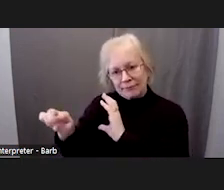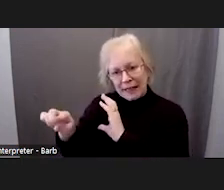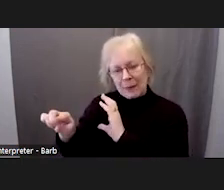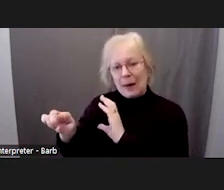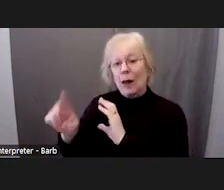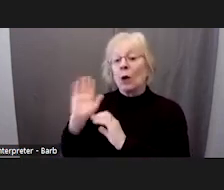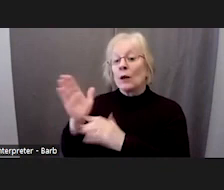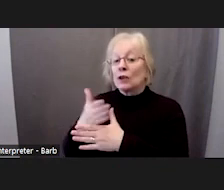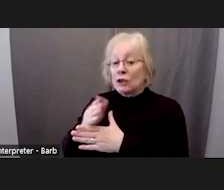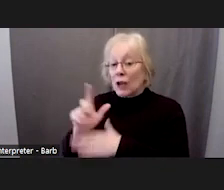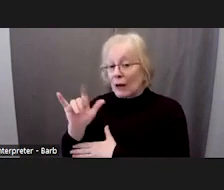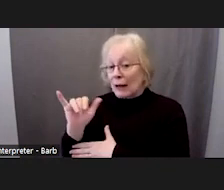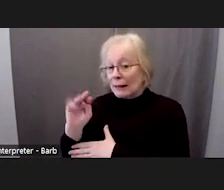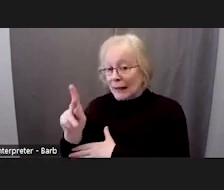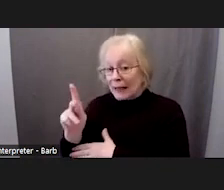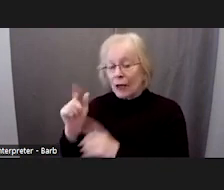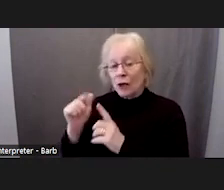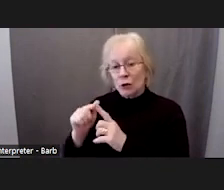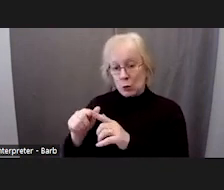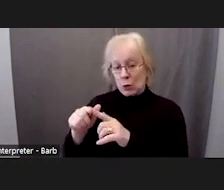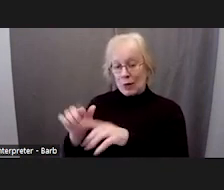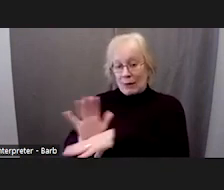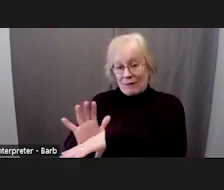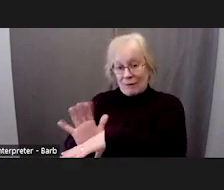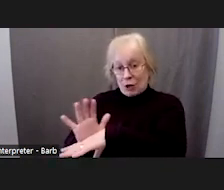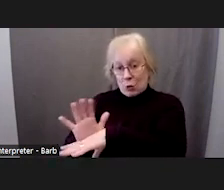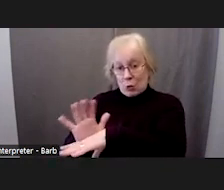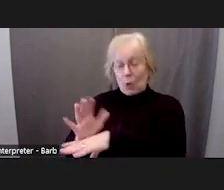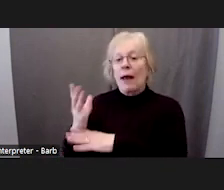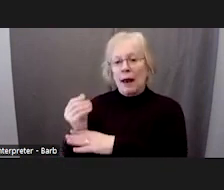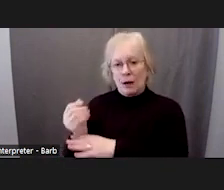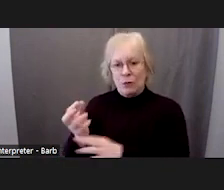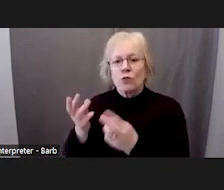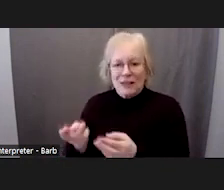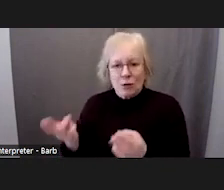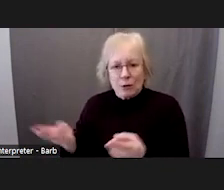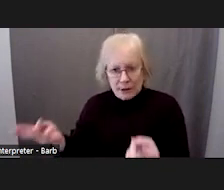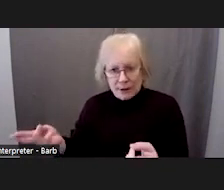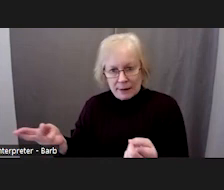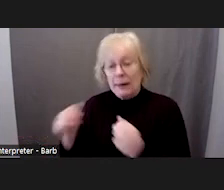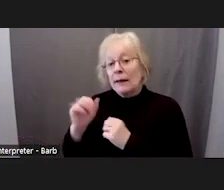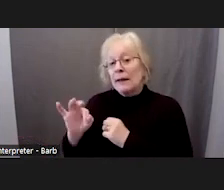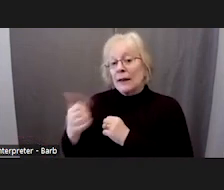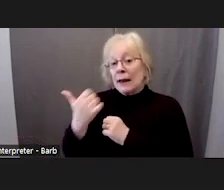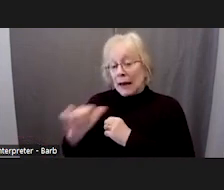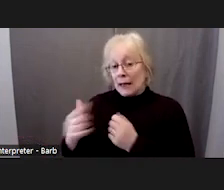the resources. If you have any questions, please feel free to email us at